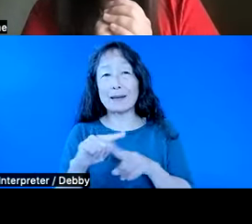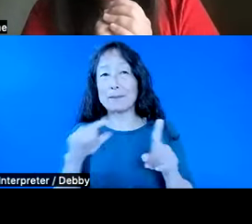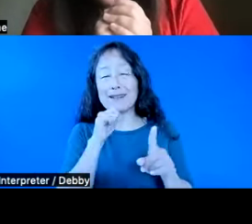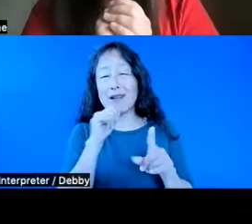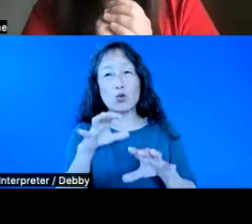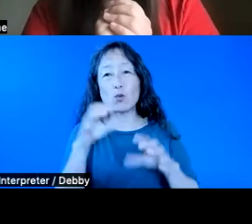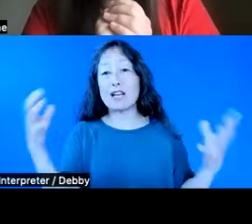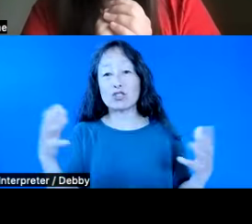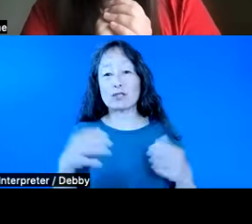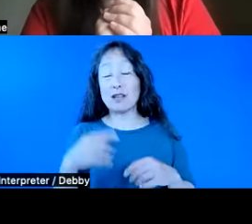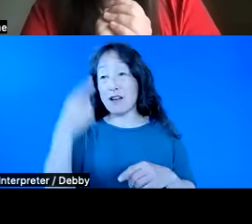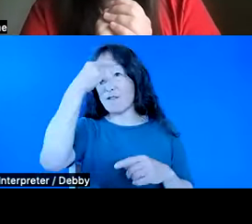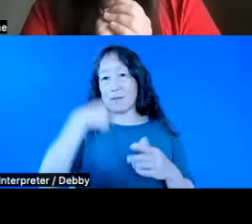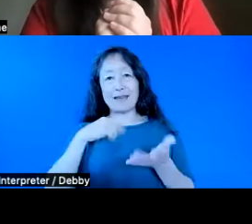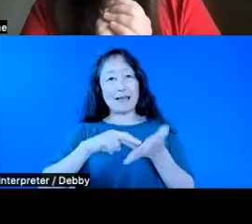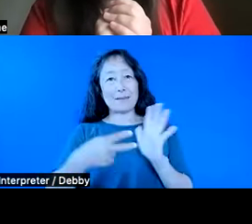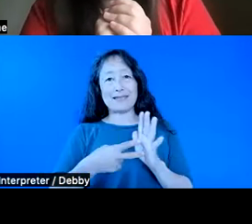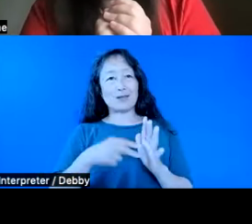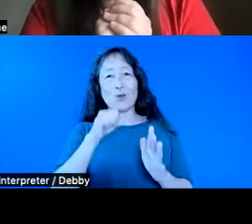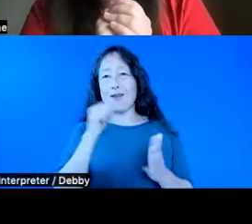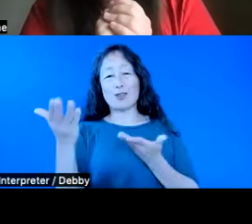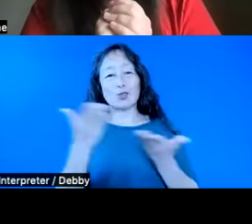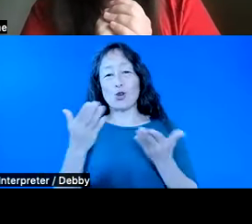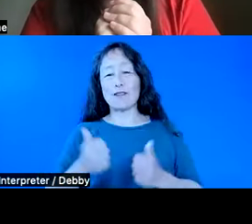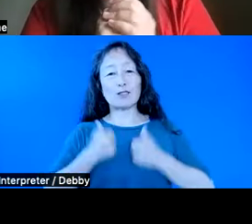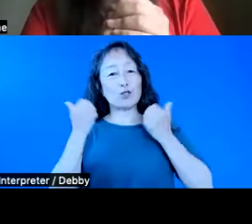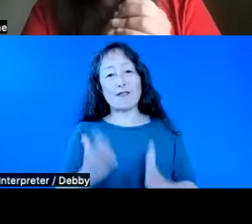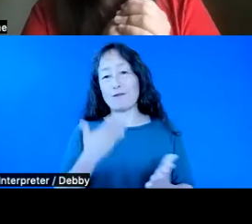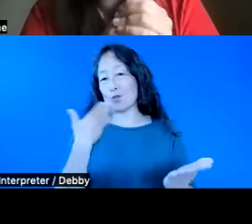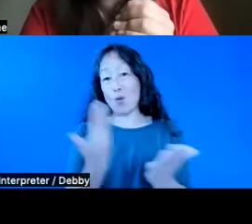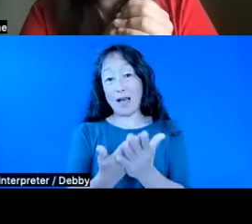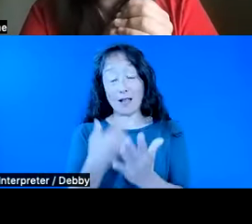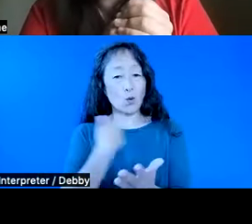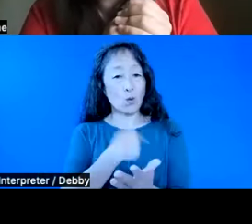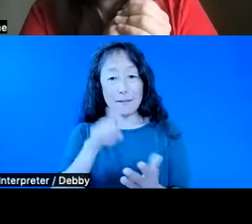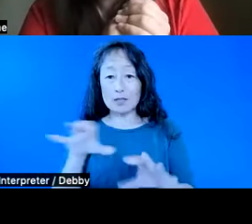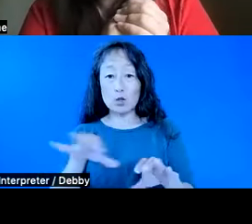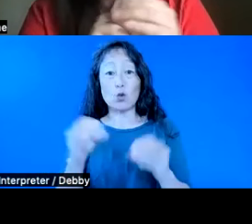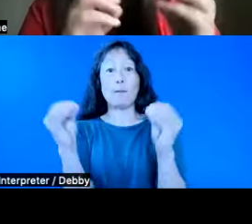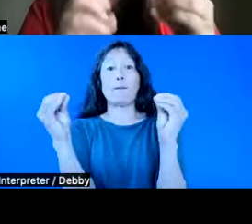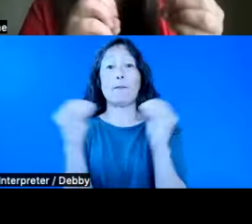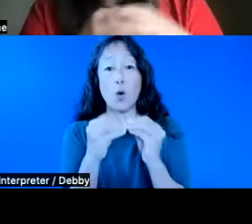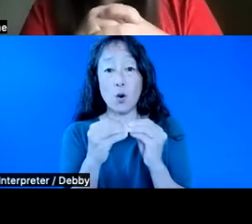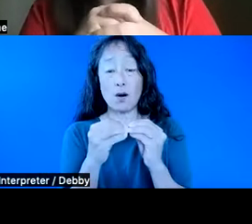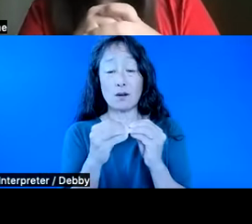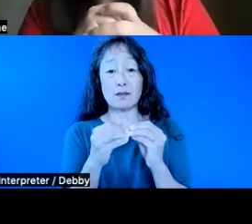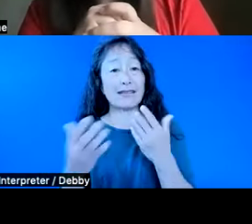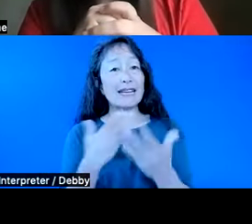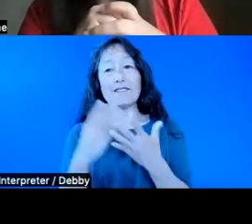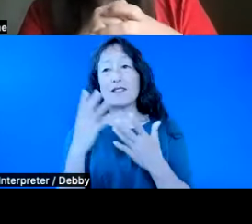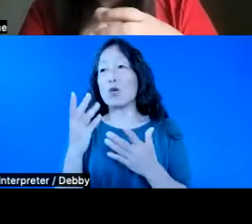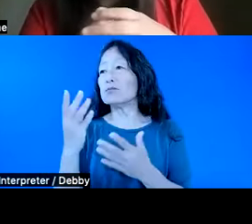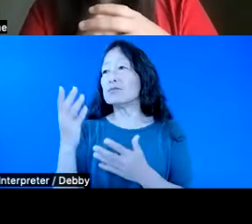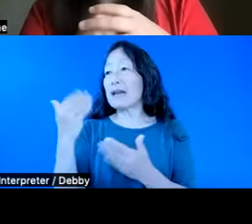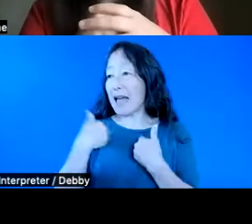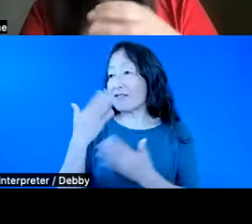to survivors, that we need to be doing more. And that even in those systems where people say everything is going great,